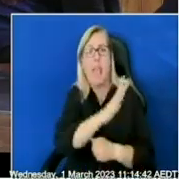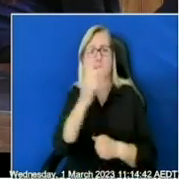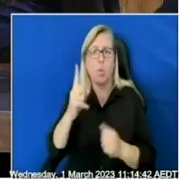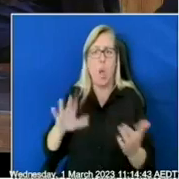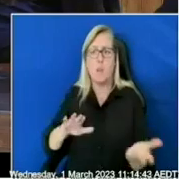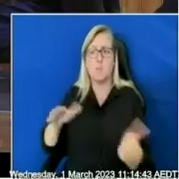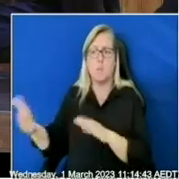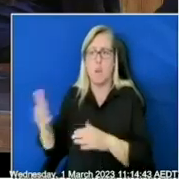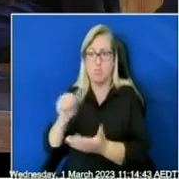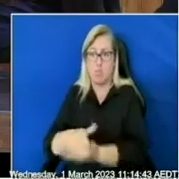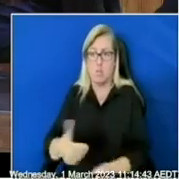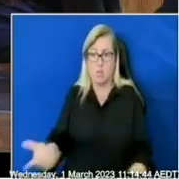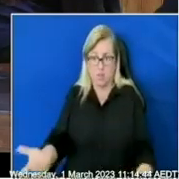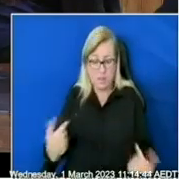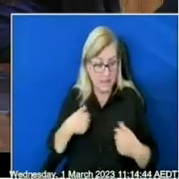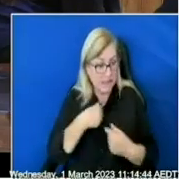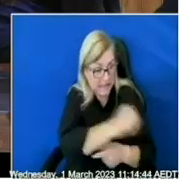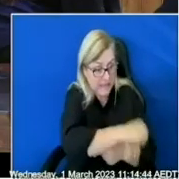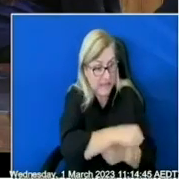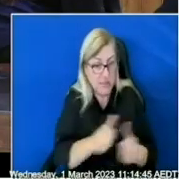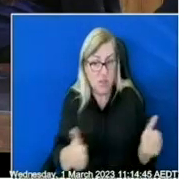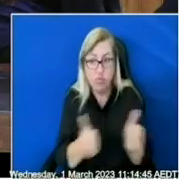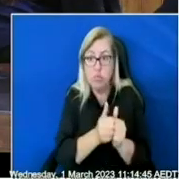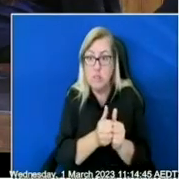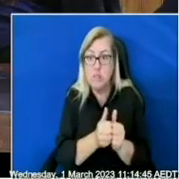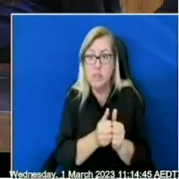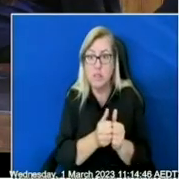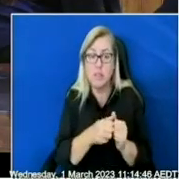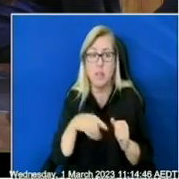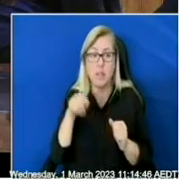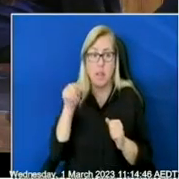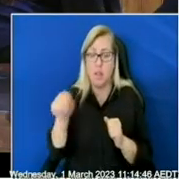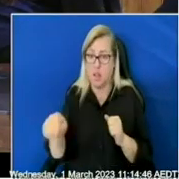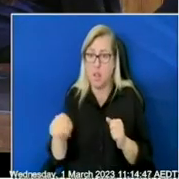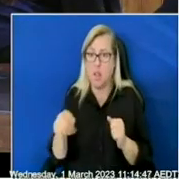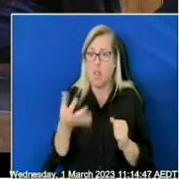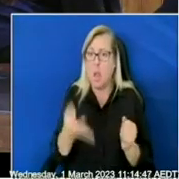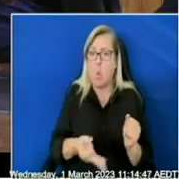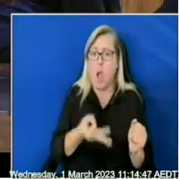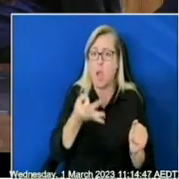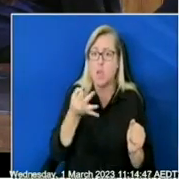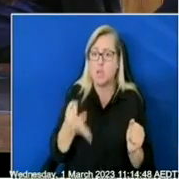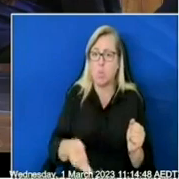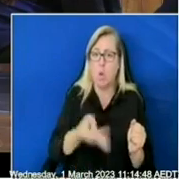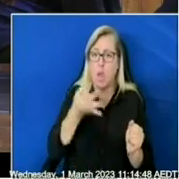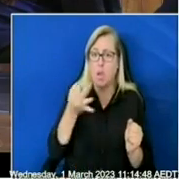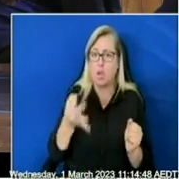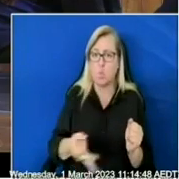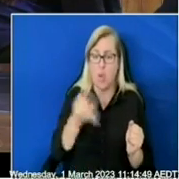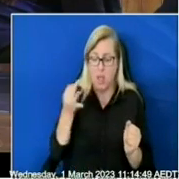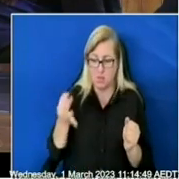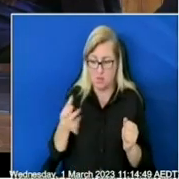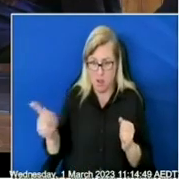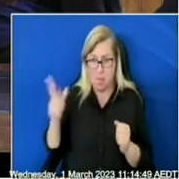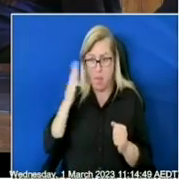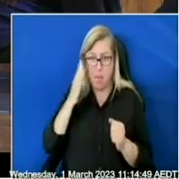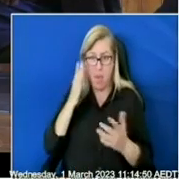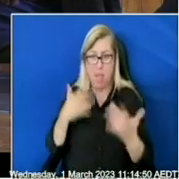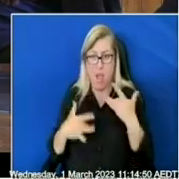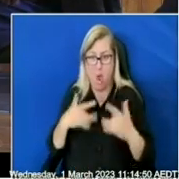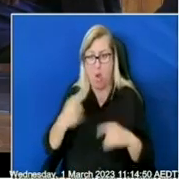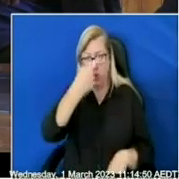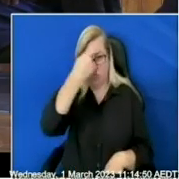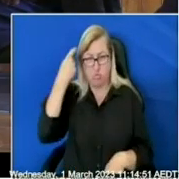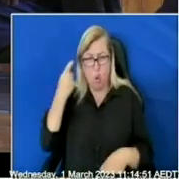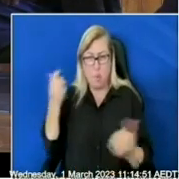me the trauma of my mother's life. He doesn't deserve justice. He does nothing. Mm.